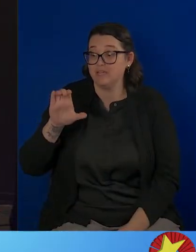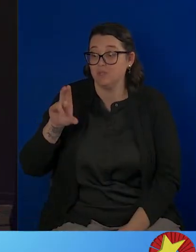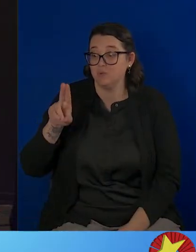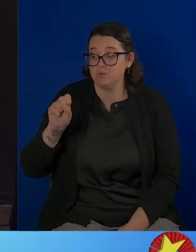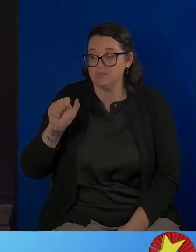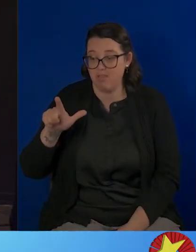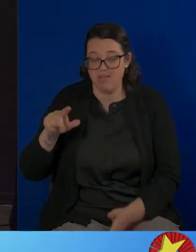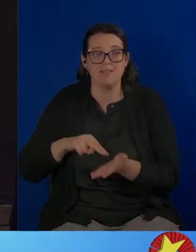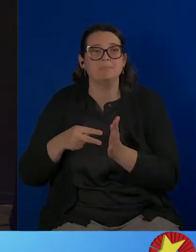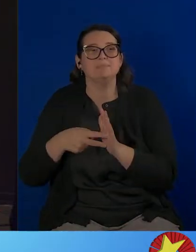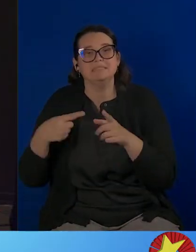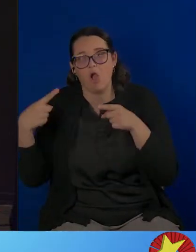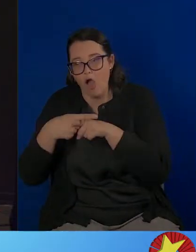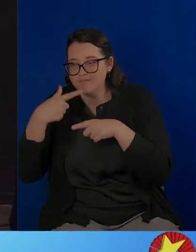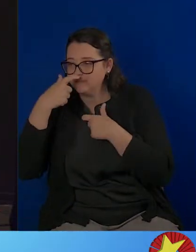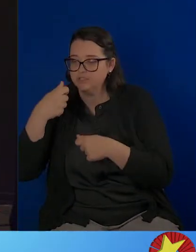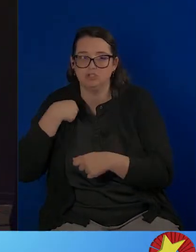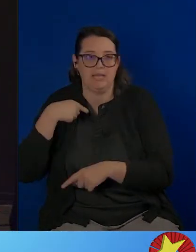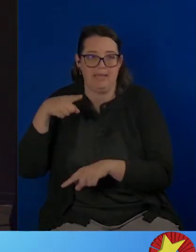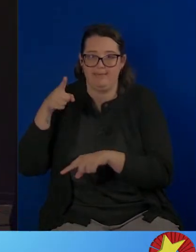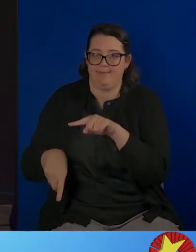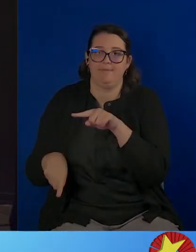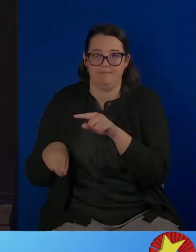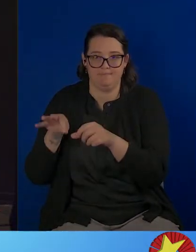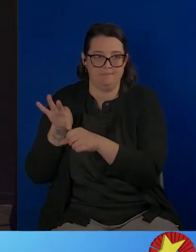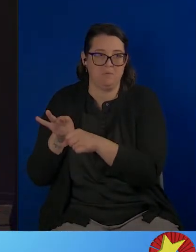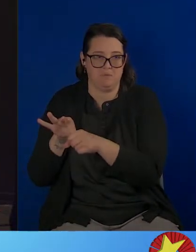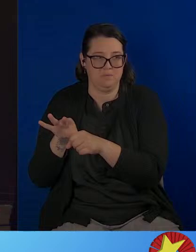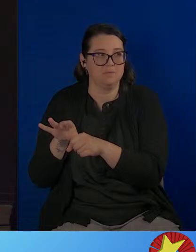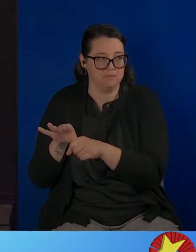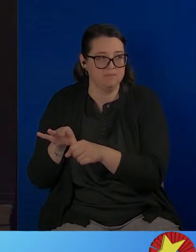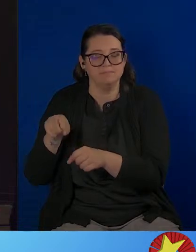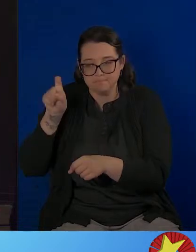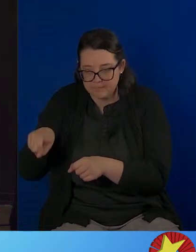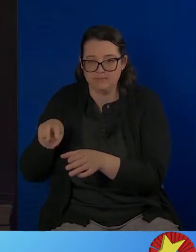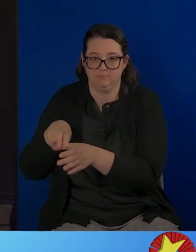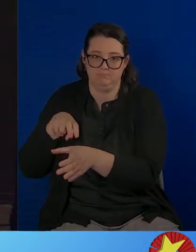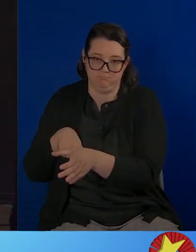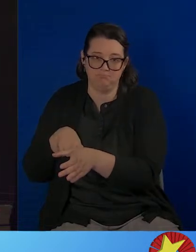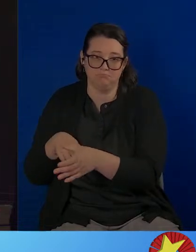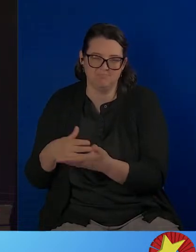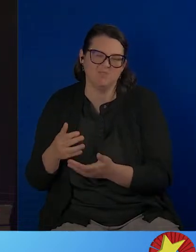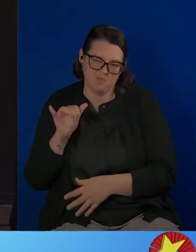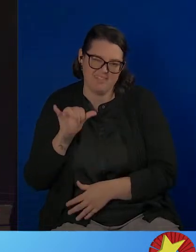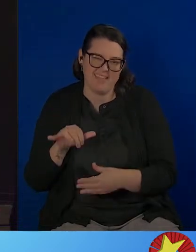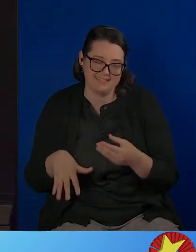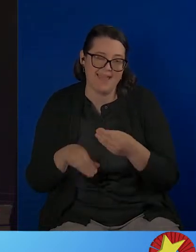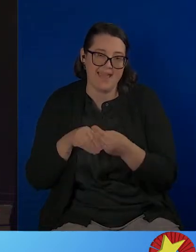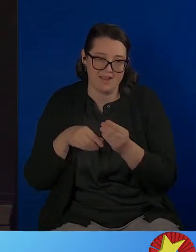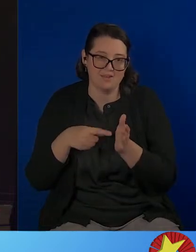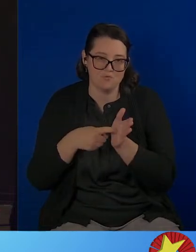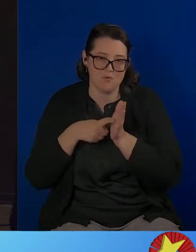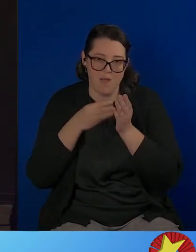interest. So we have added that requirement. Okay.